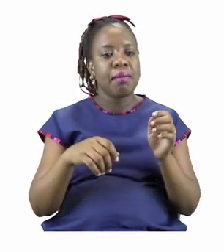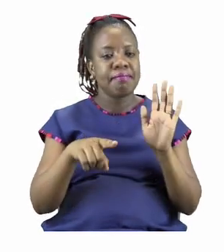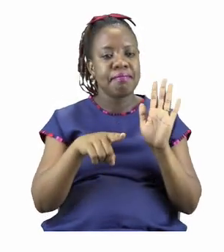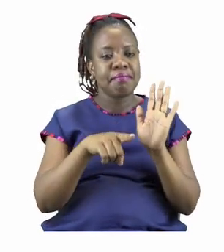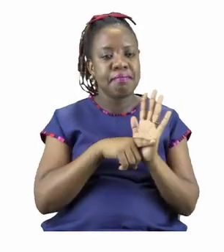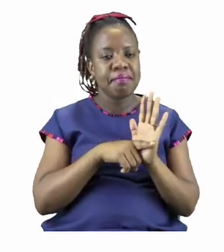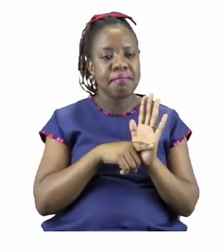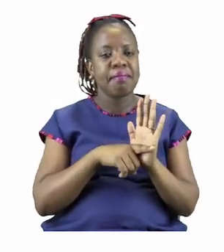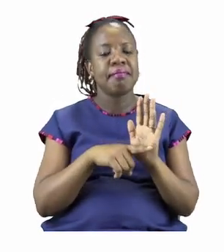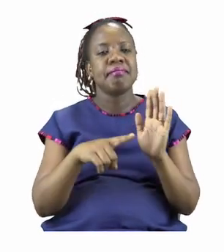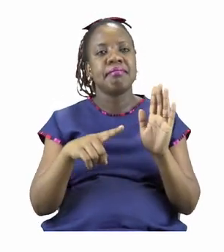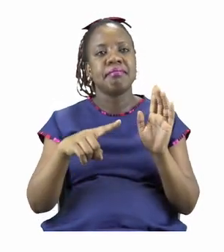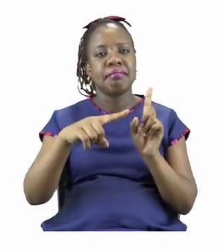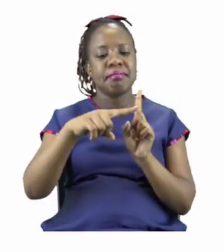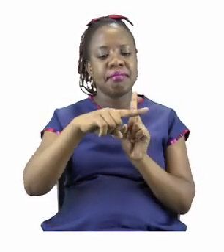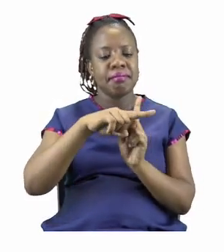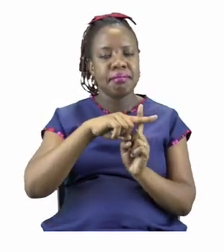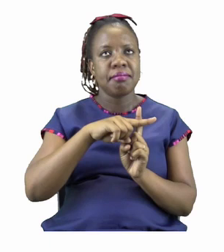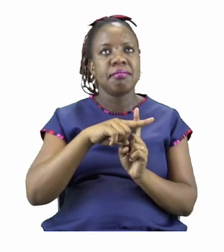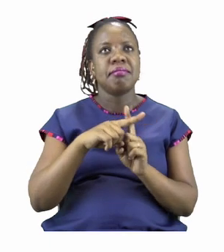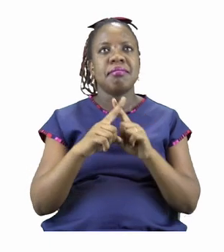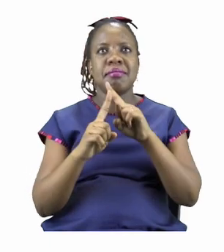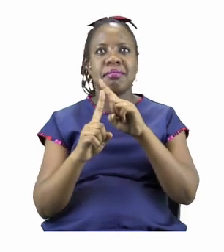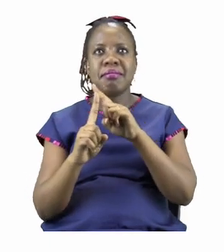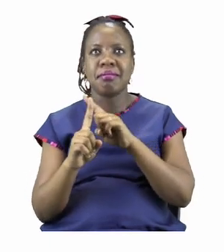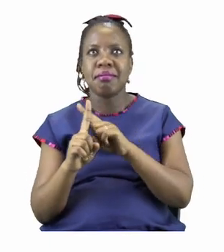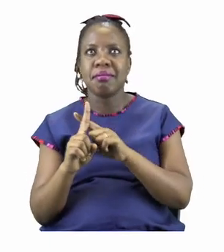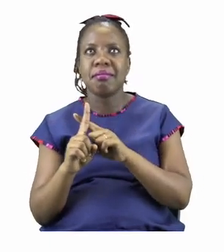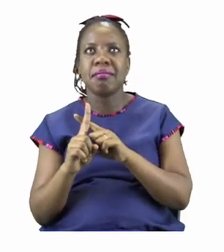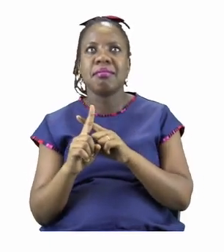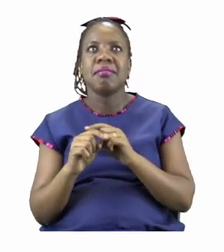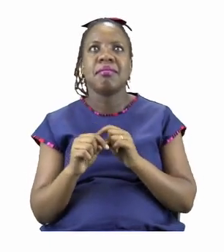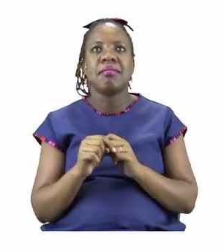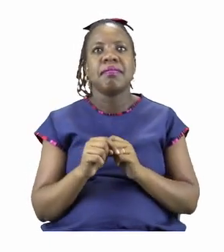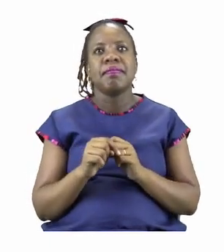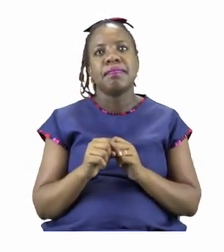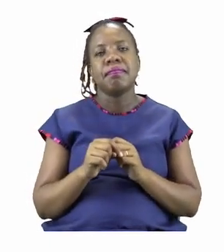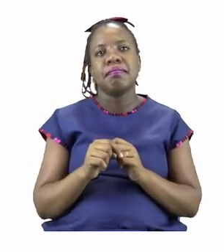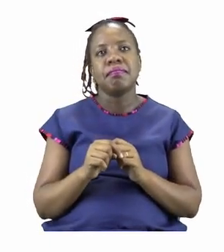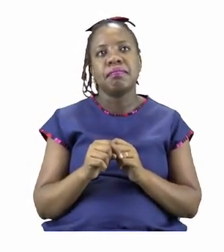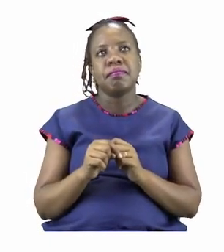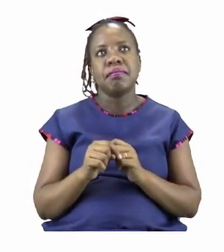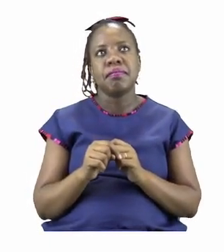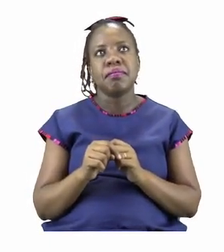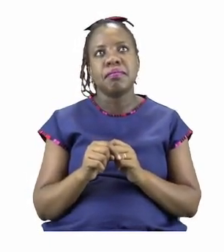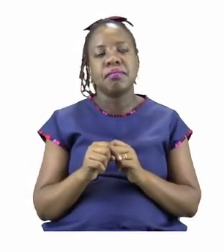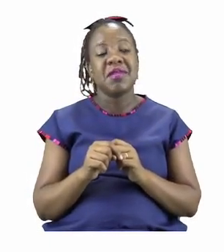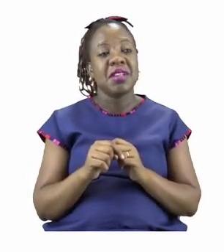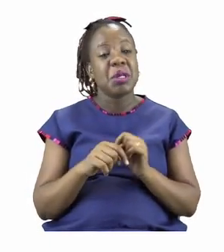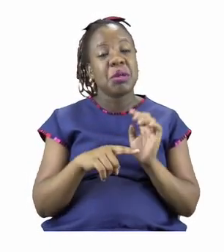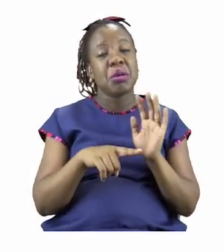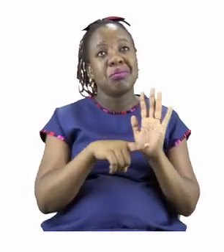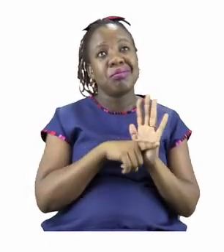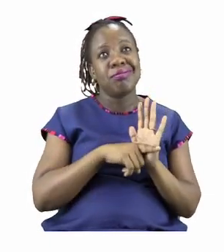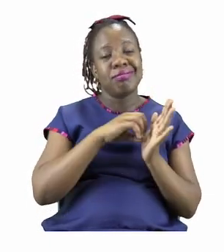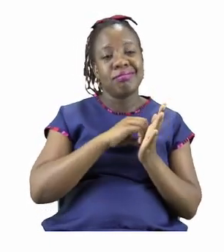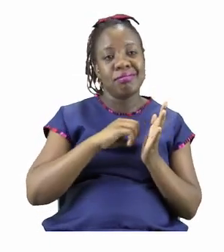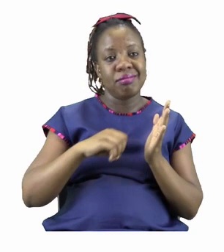Now everyone, here you will see you have subtraction, addition